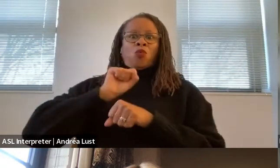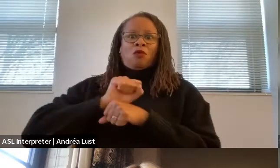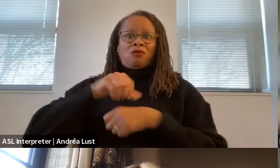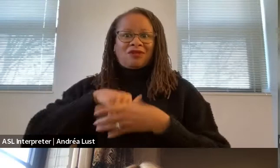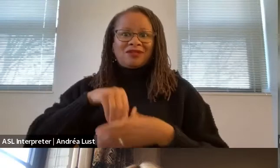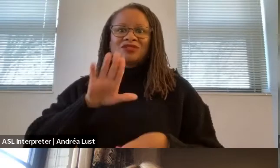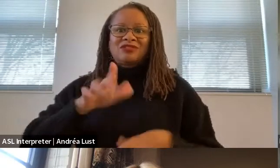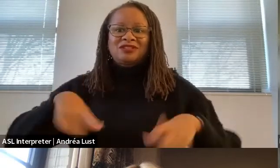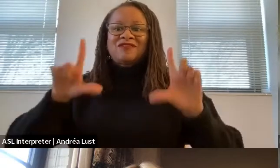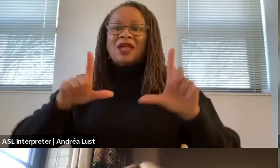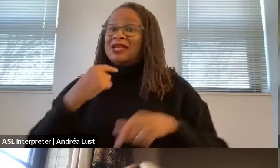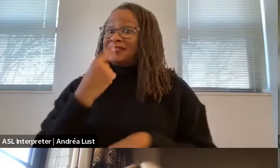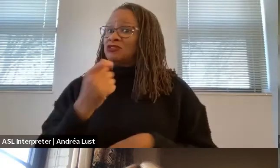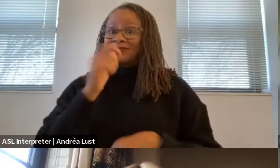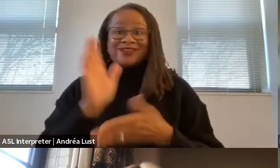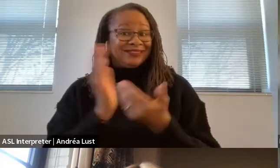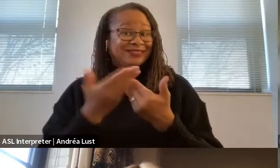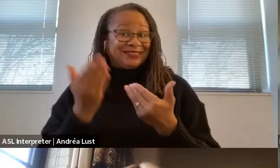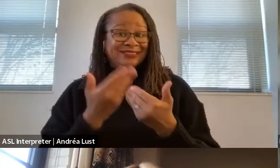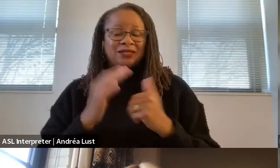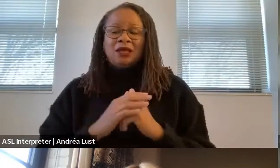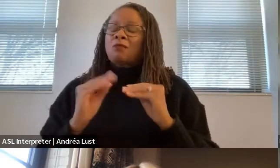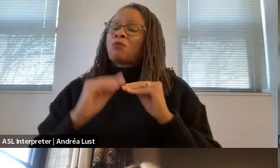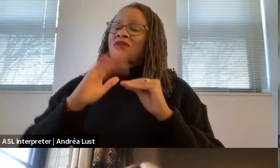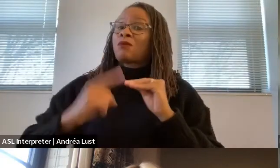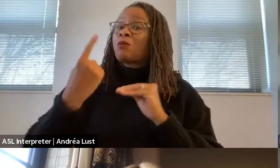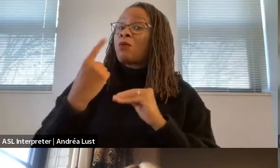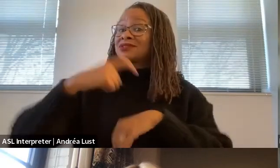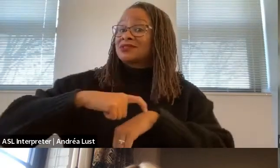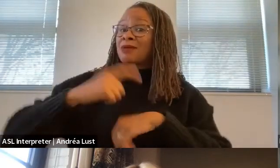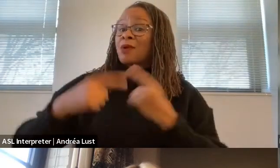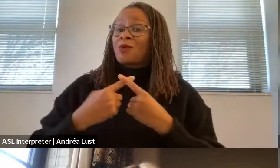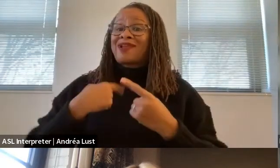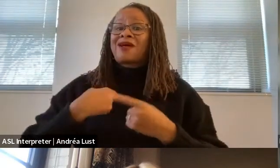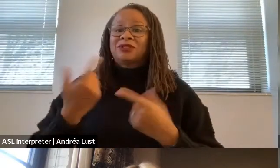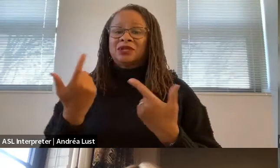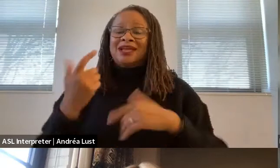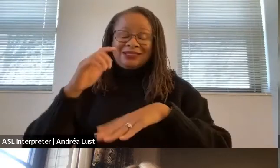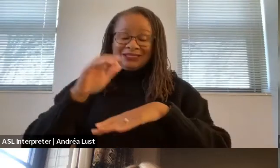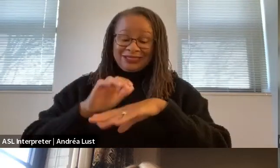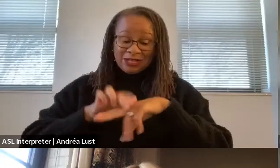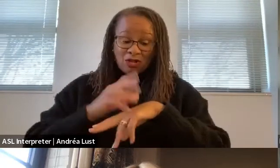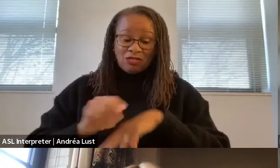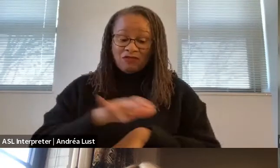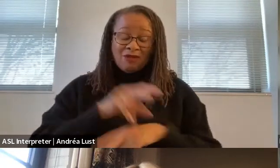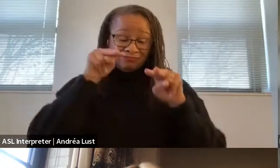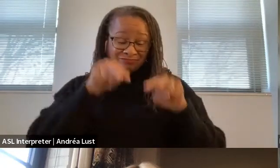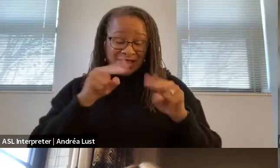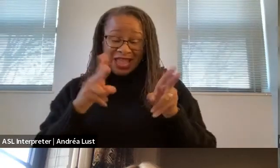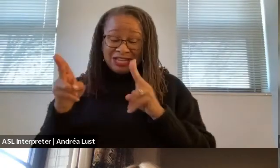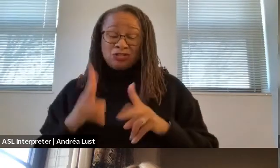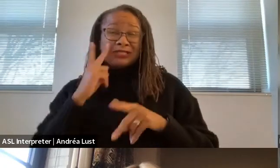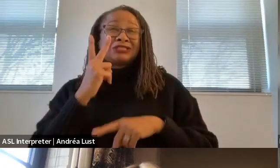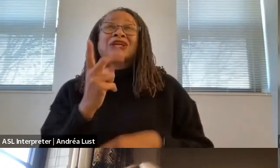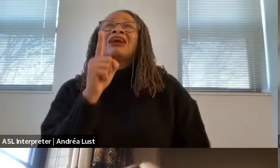tell you it was not easy. And there was more than one time when I was on the floor with my editor, just like staring at the ceiling saying, we'll